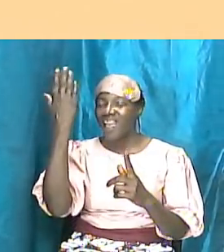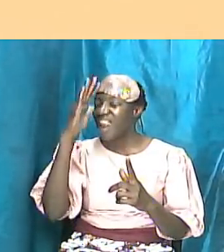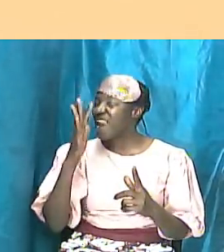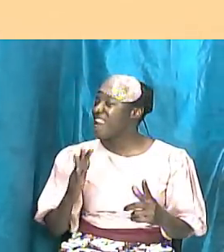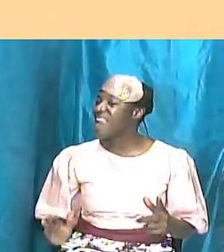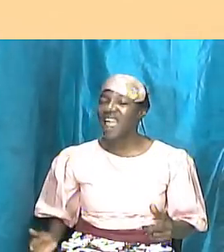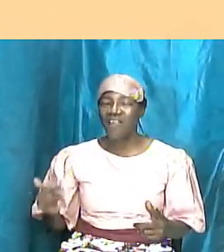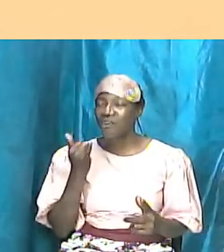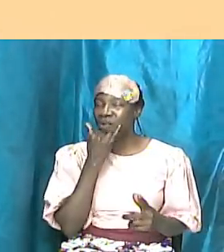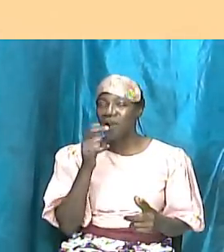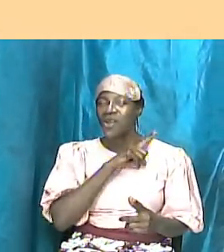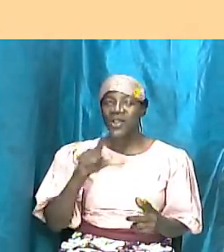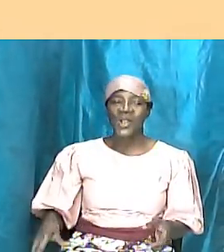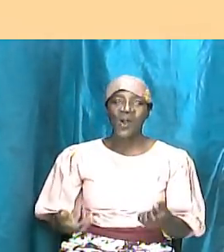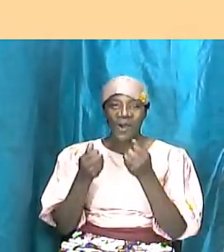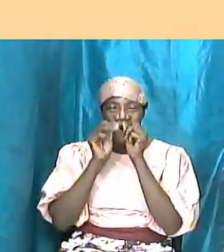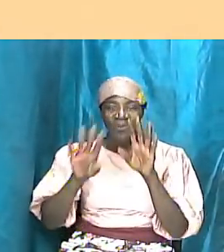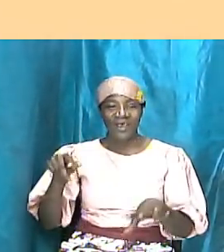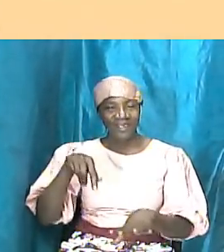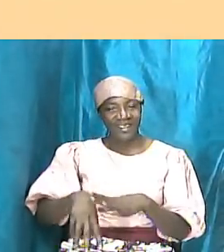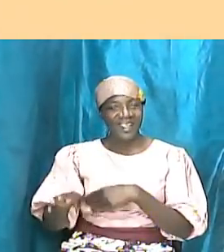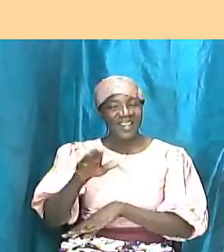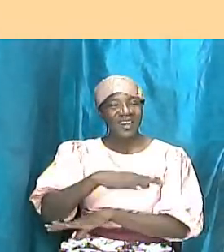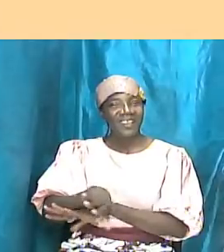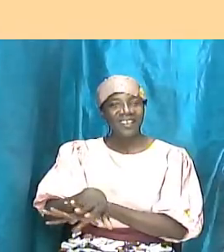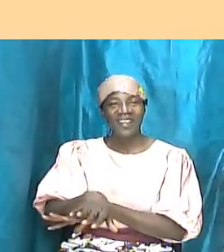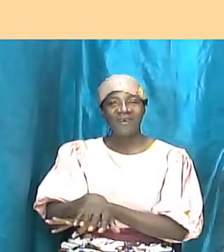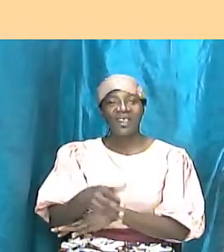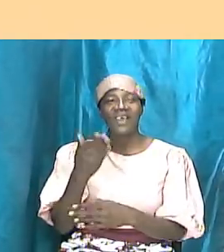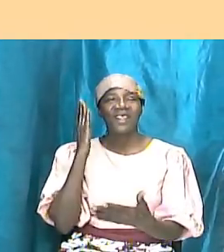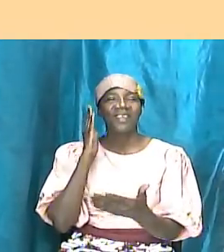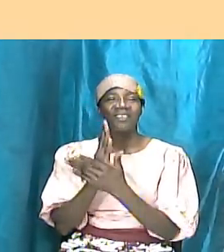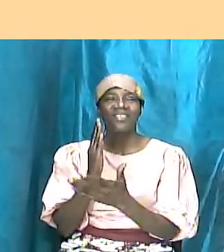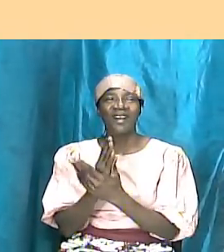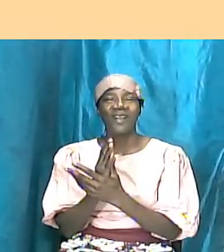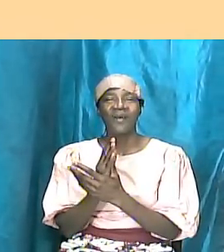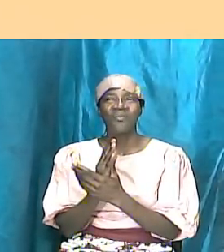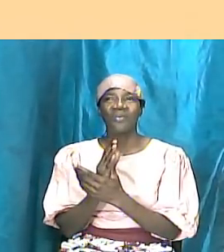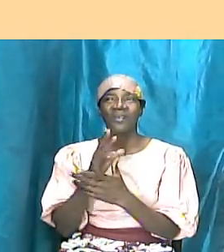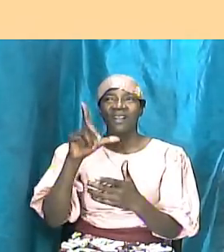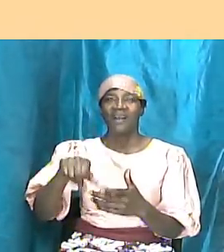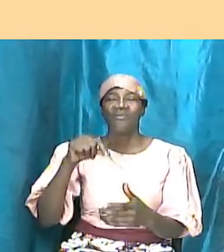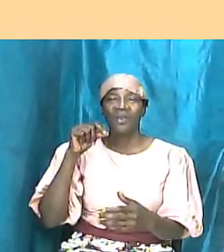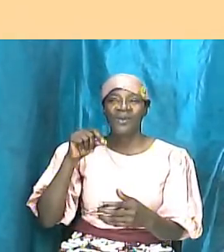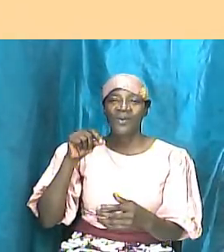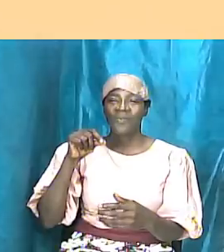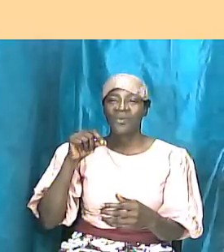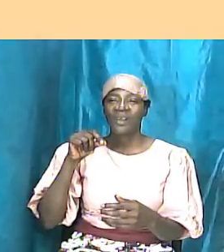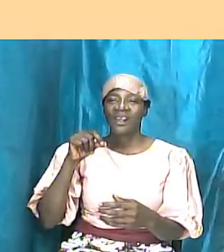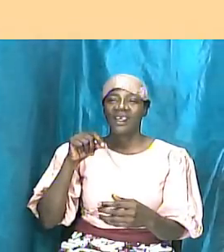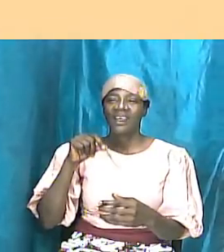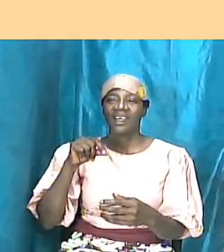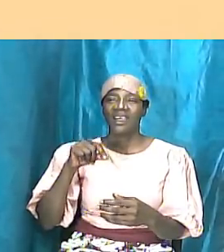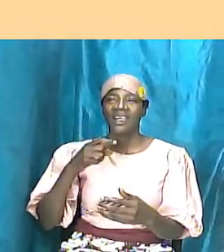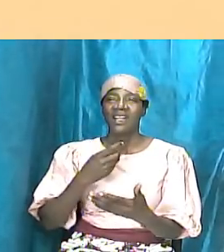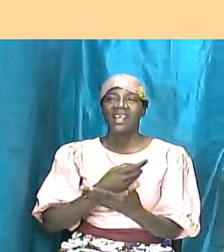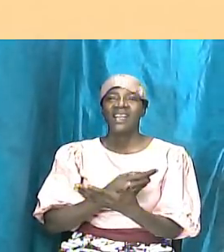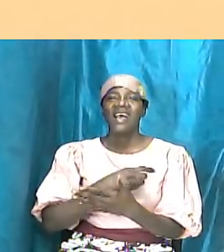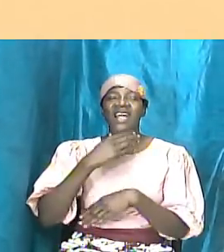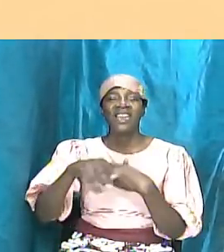wrong. The Lord bless you this evening. I stop here now and we pick up next week, God's willing. Amen.